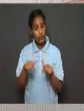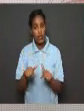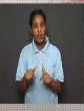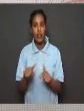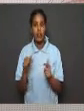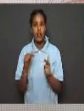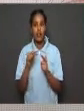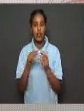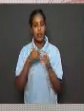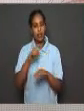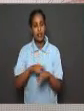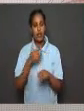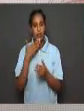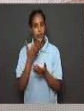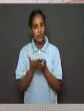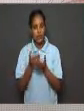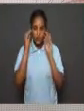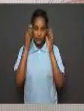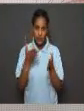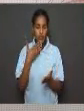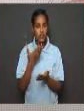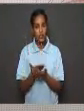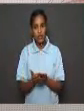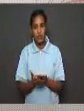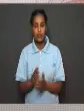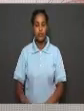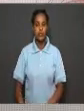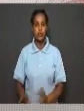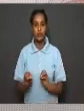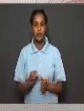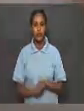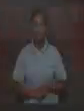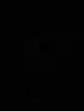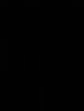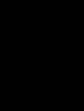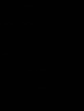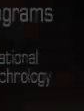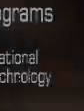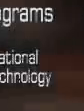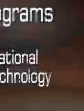today. Until next time, thank you, teacher. Thank you, students.